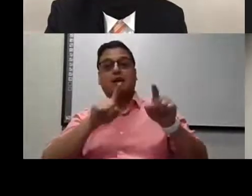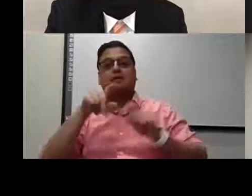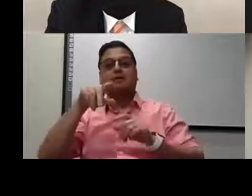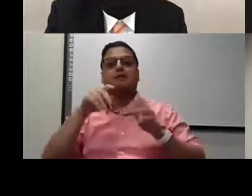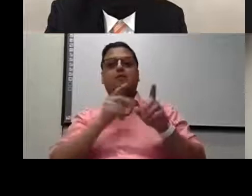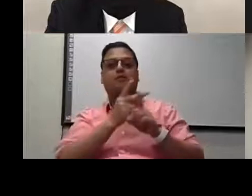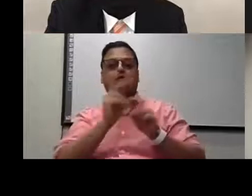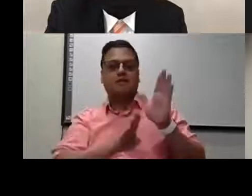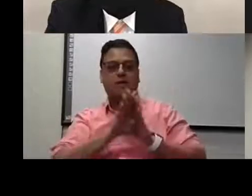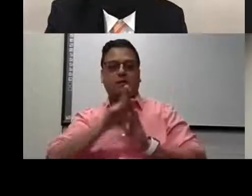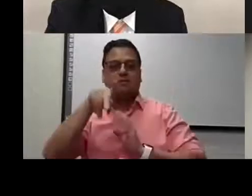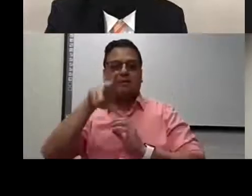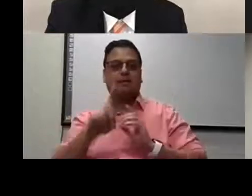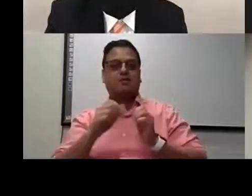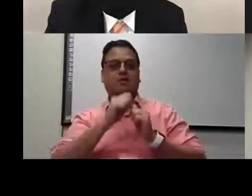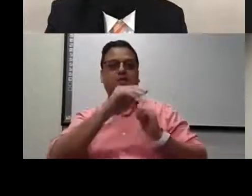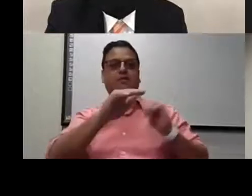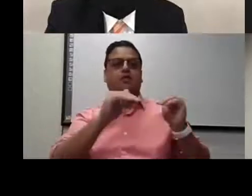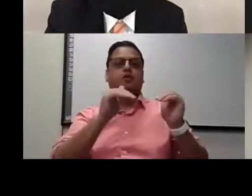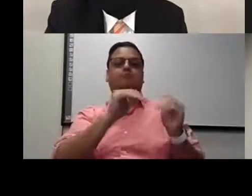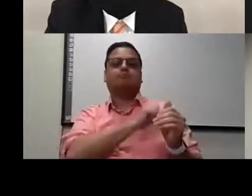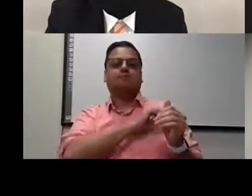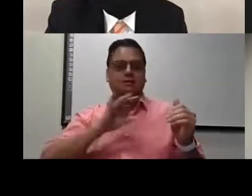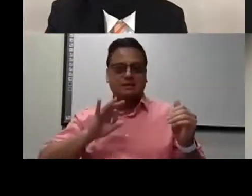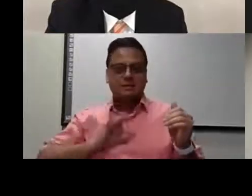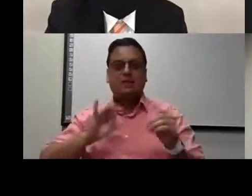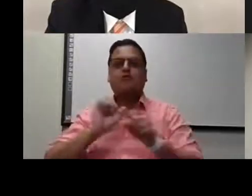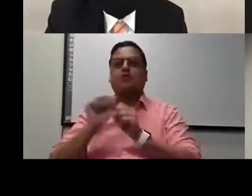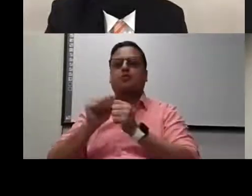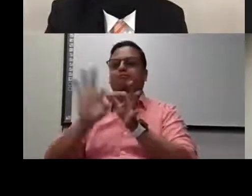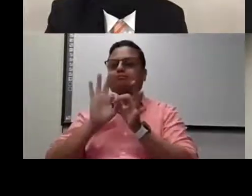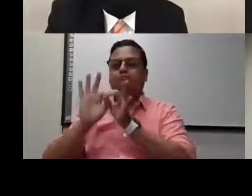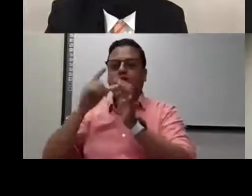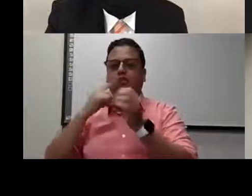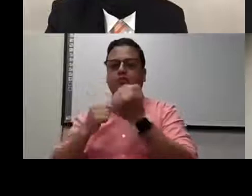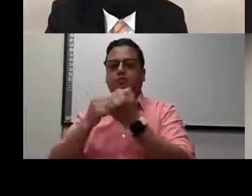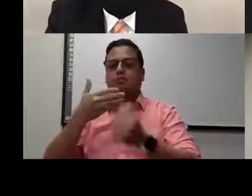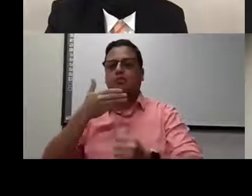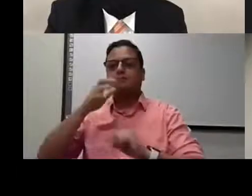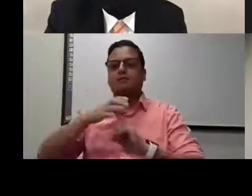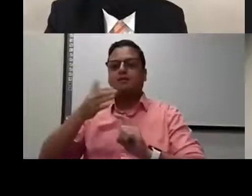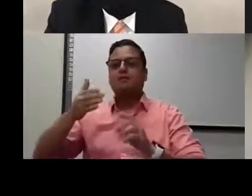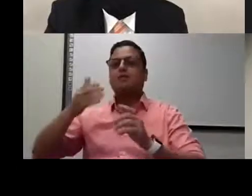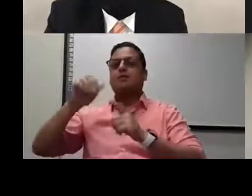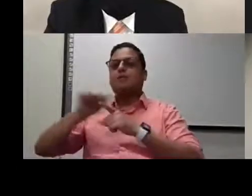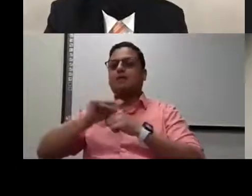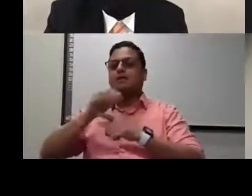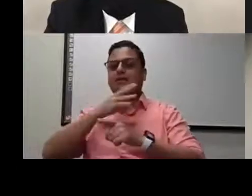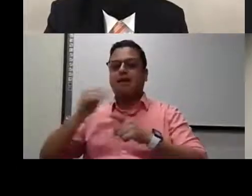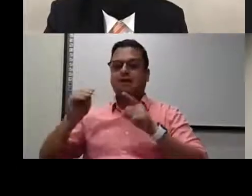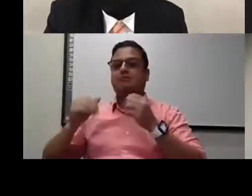development alongside their staff, collaborating with their colleagues to share best practices, and supporting staff so they can focus on teaching and learning.